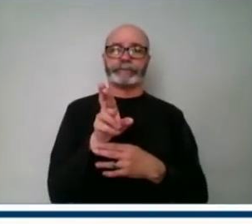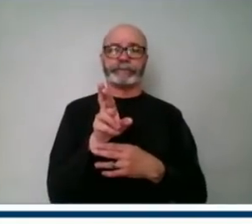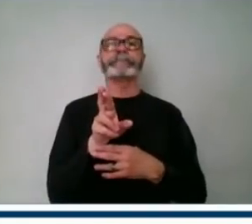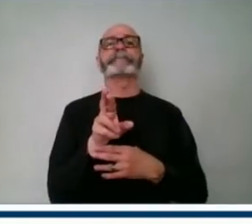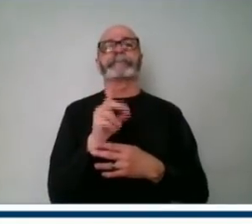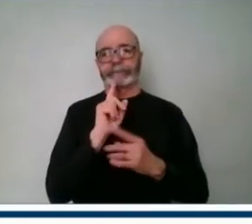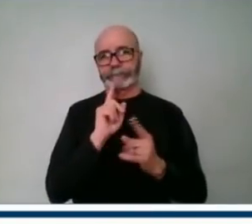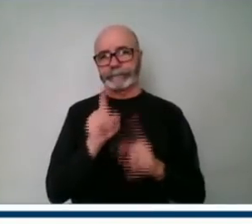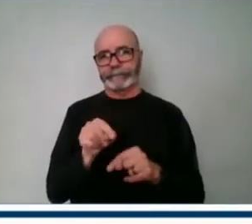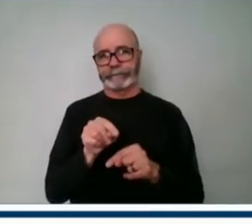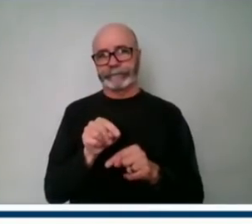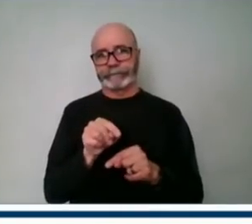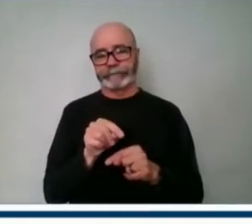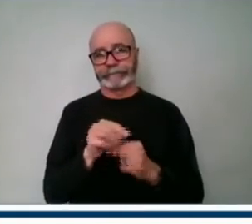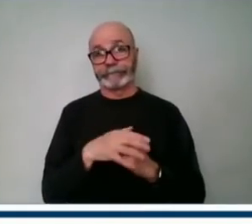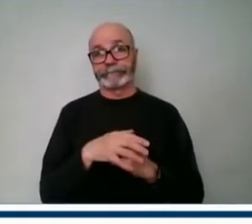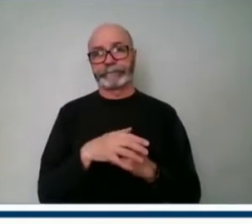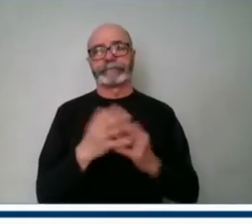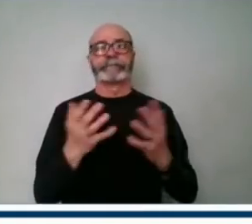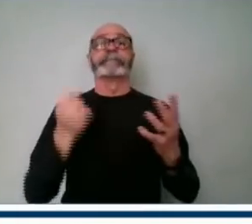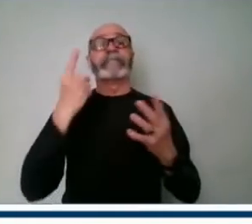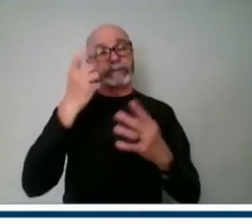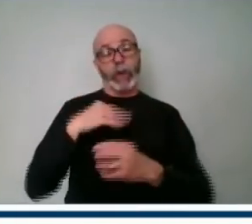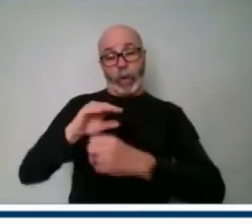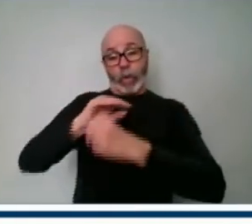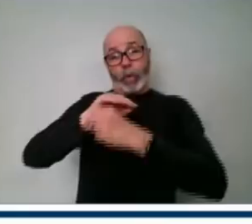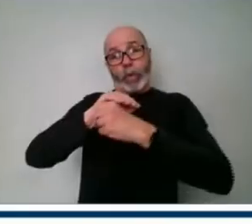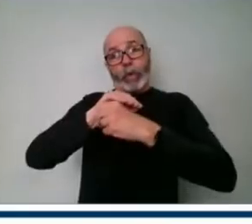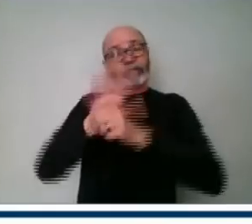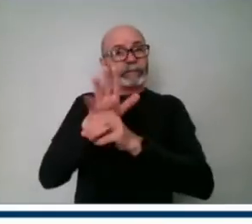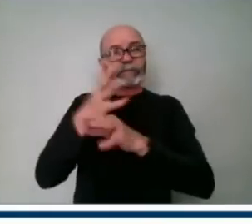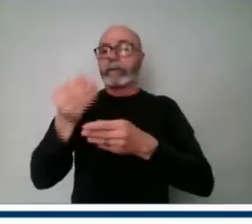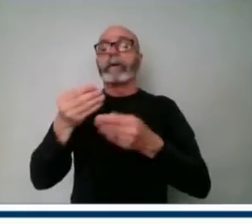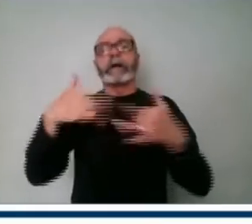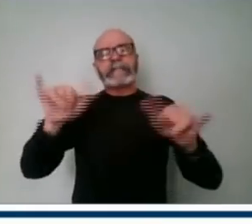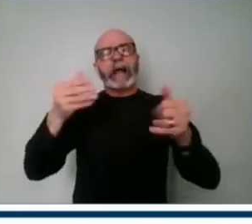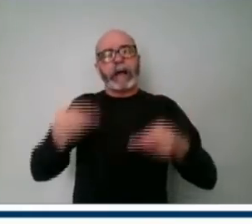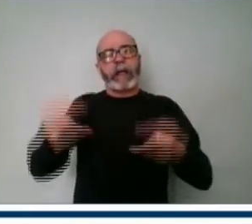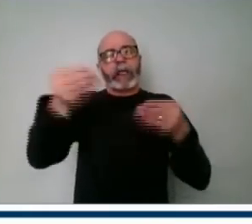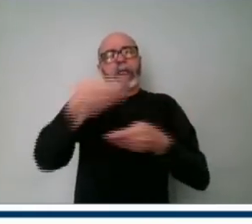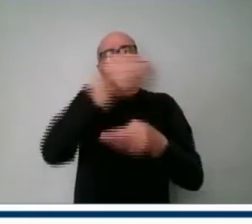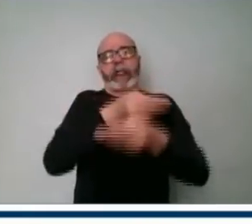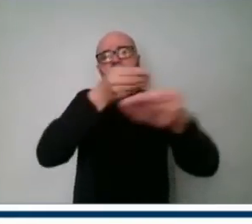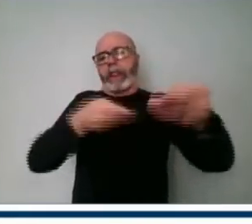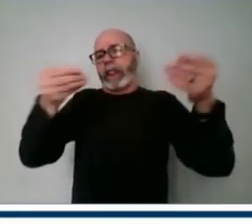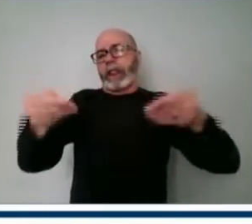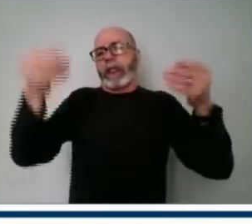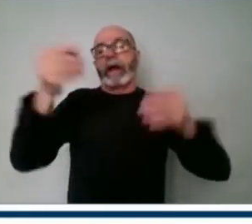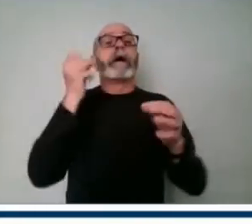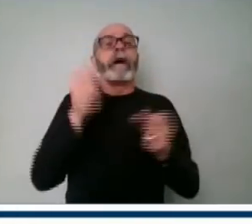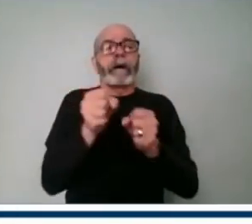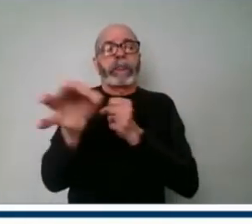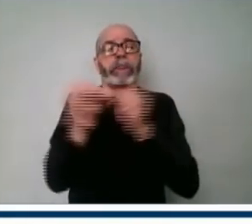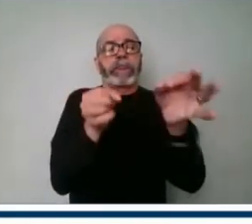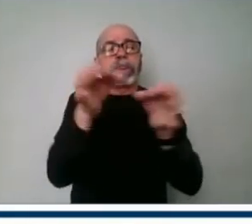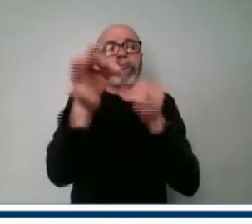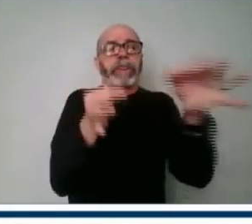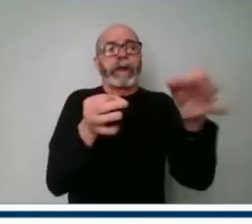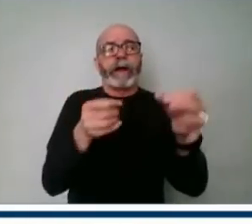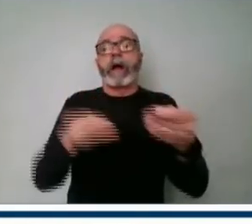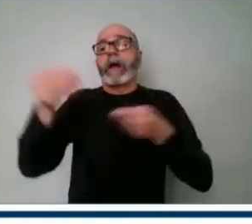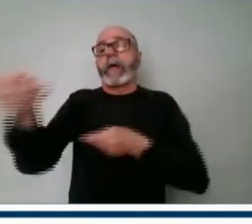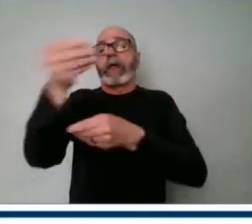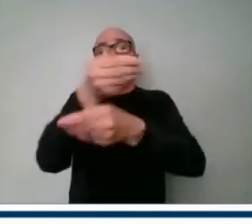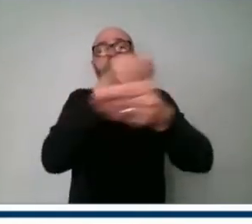of COVID virus, whatever variant, for the last year because of a number of factors. Key one of those is our